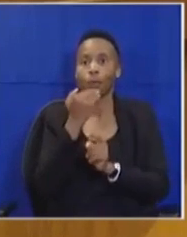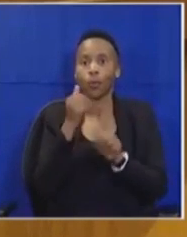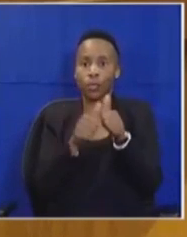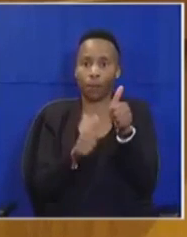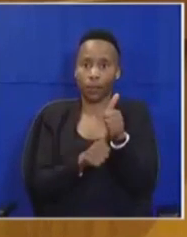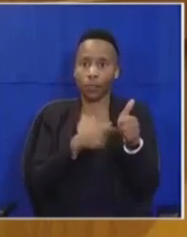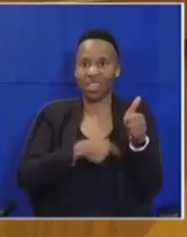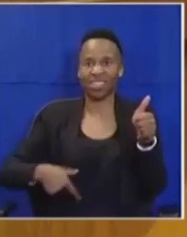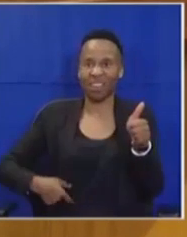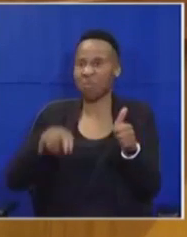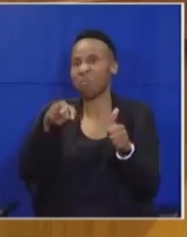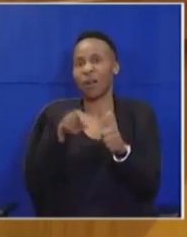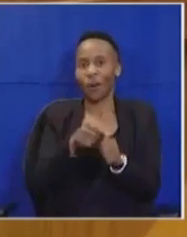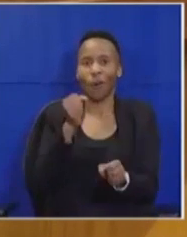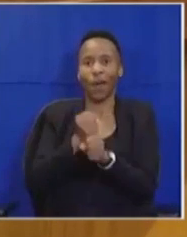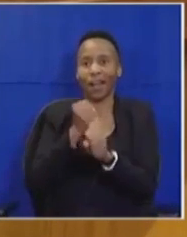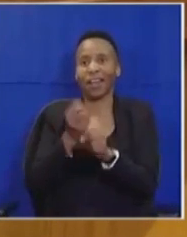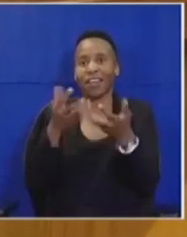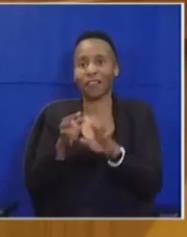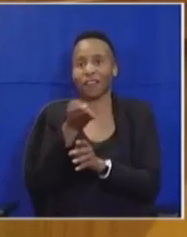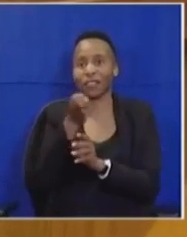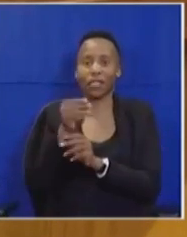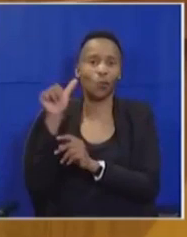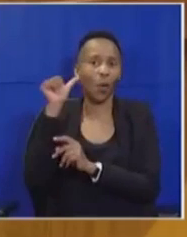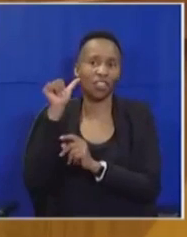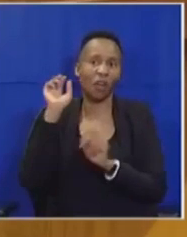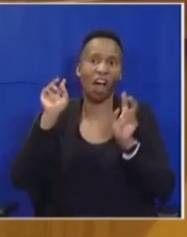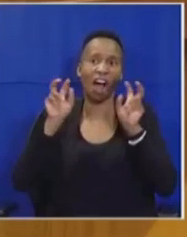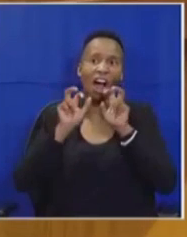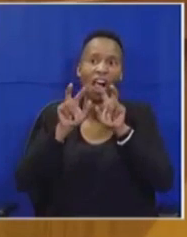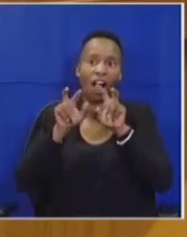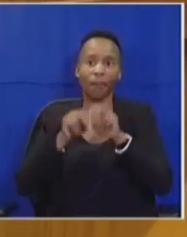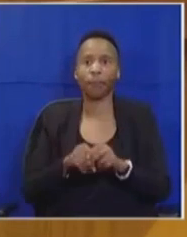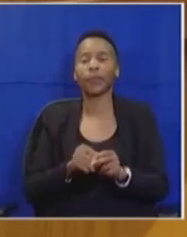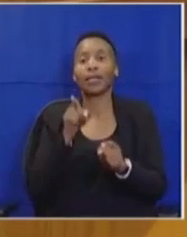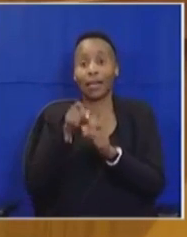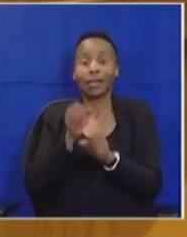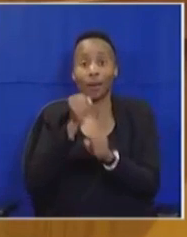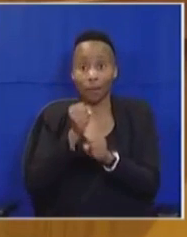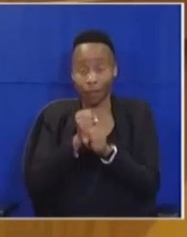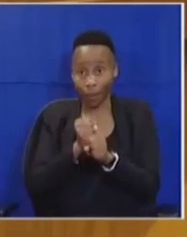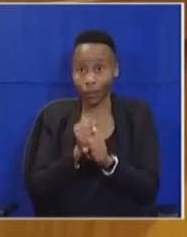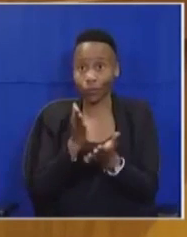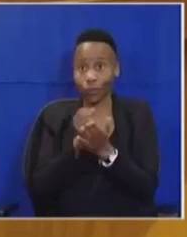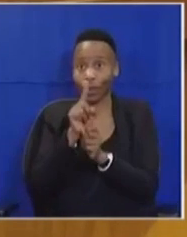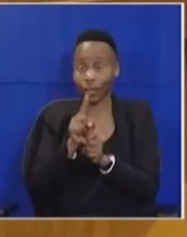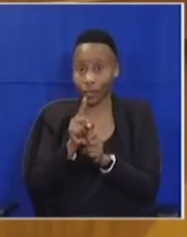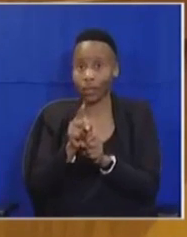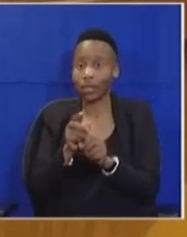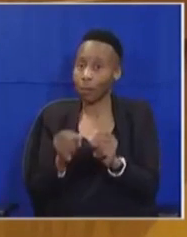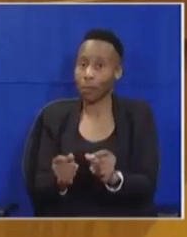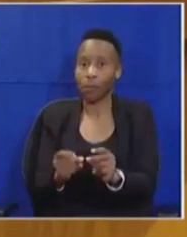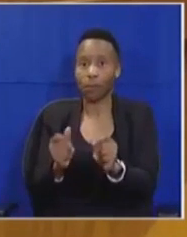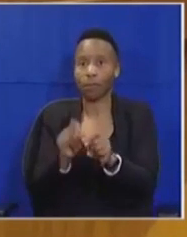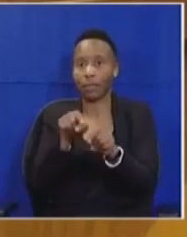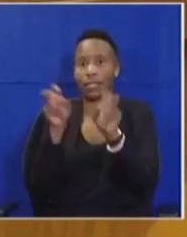tasked with coordinating measures to accelerate the redistribution of land, the